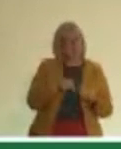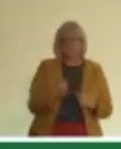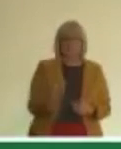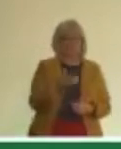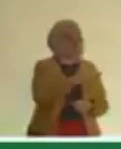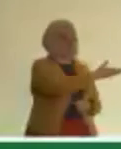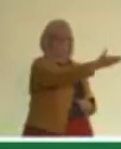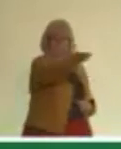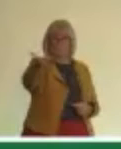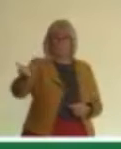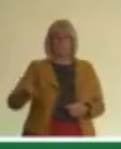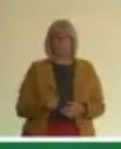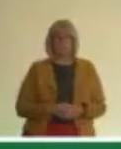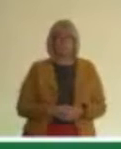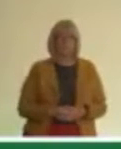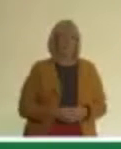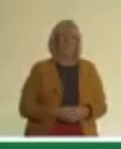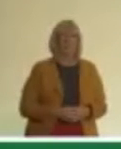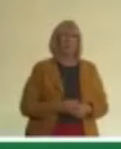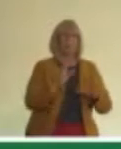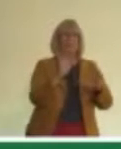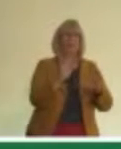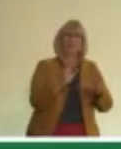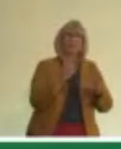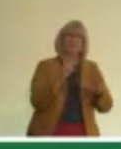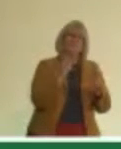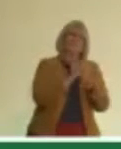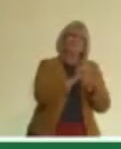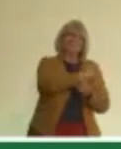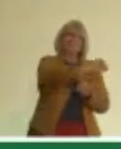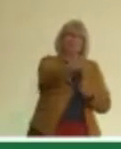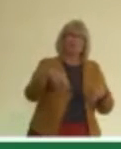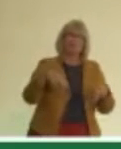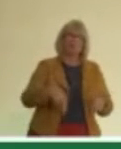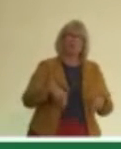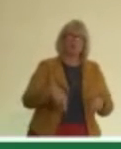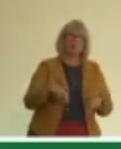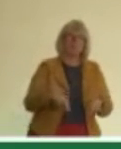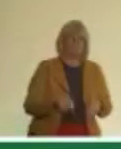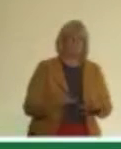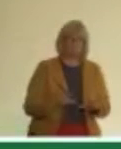actually, the answer is more specific than that. It's meeting your dogs. But you're involved too, hey?